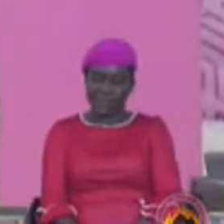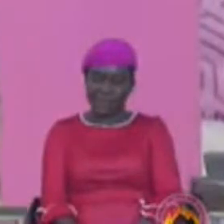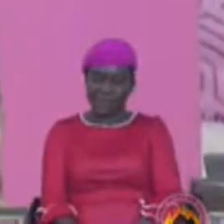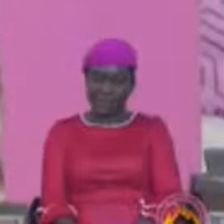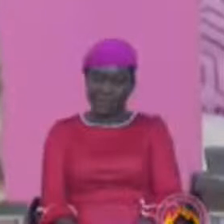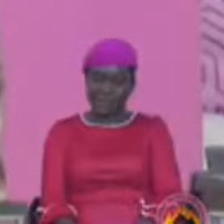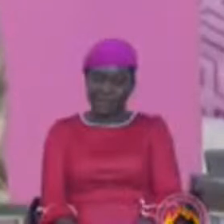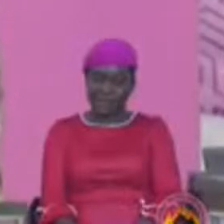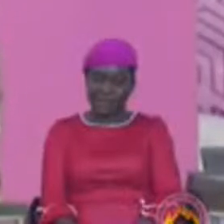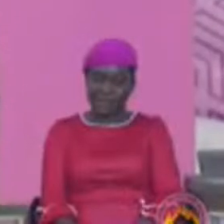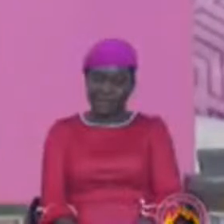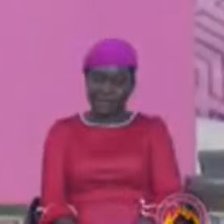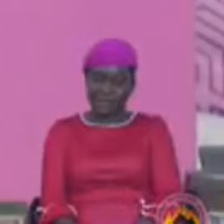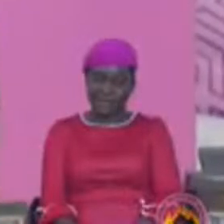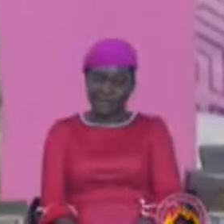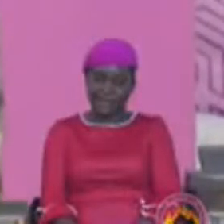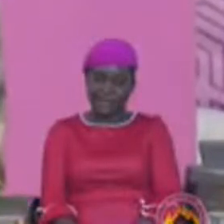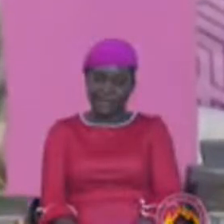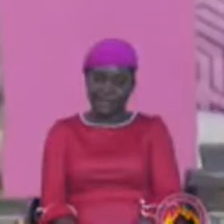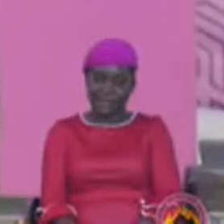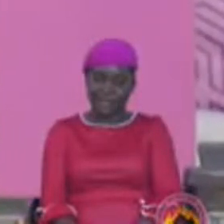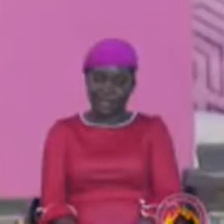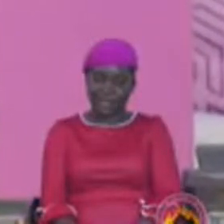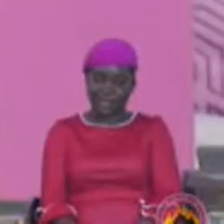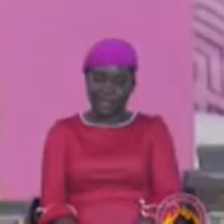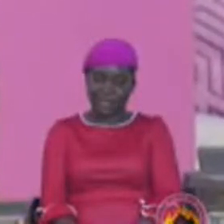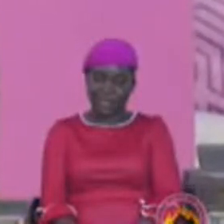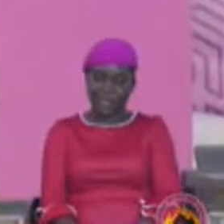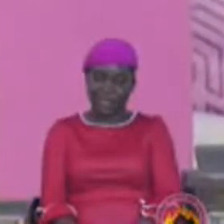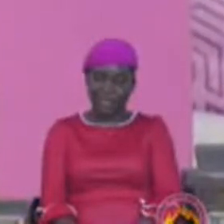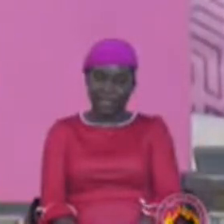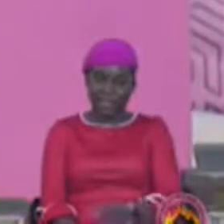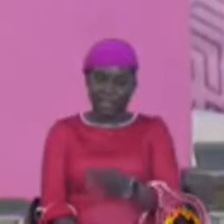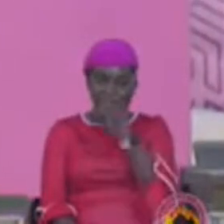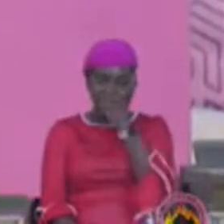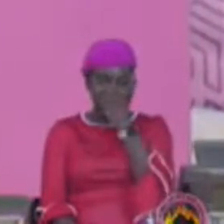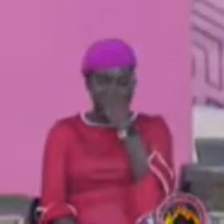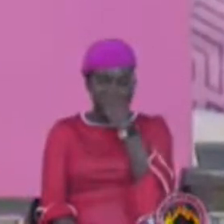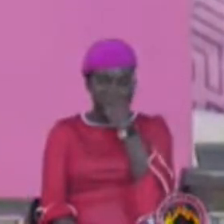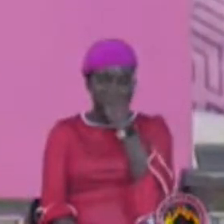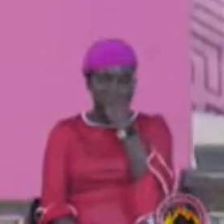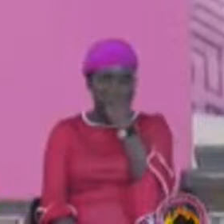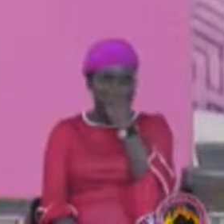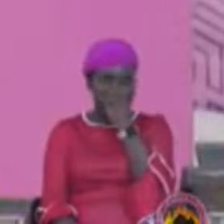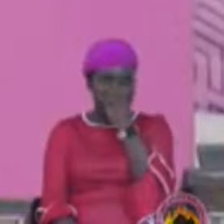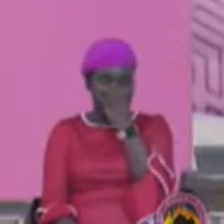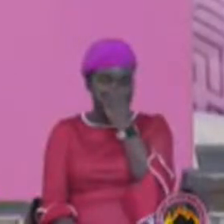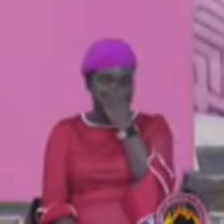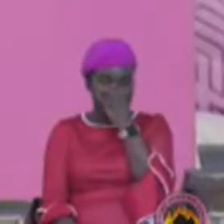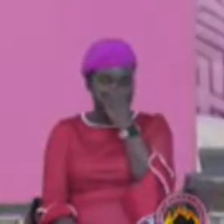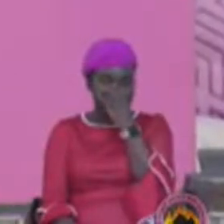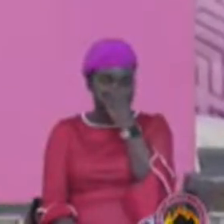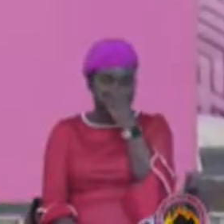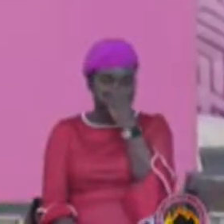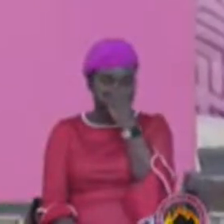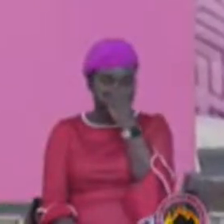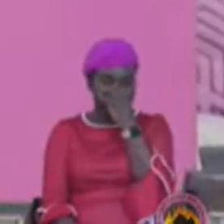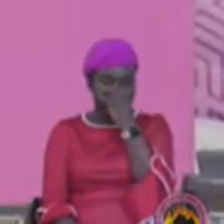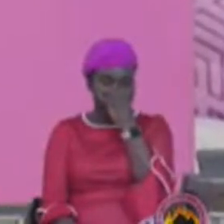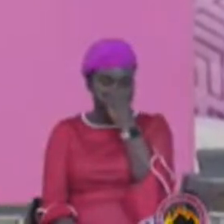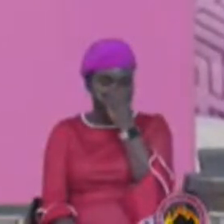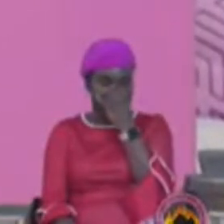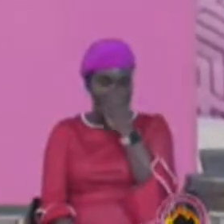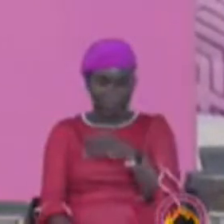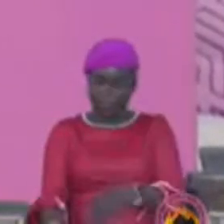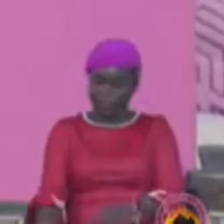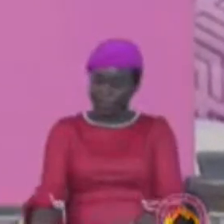ti yo se asoju ile ise yi be ni won mu won pe arabinrin amopo le se nipa ton ma fi fun won sibe owo osu ti won fun won ni ilopo meji ni lati igba